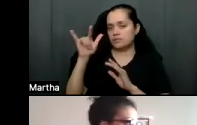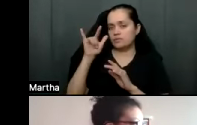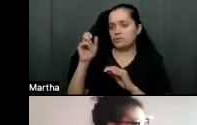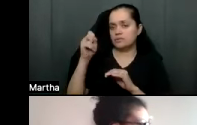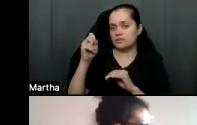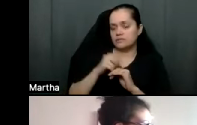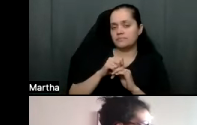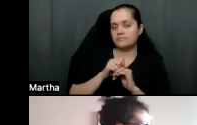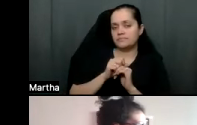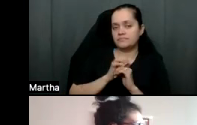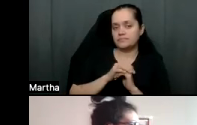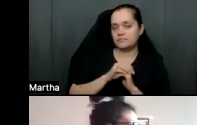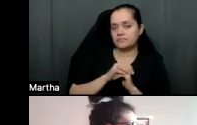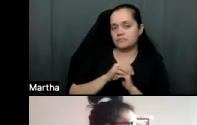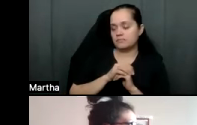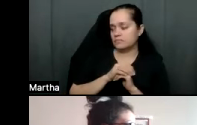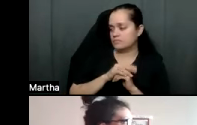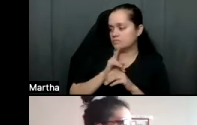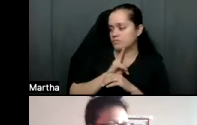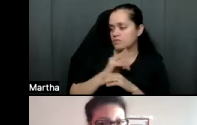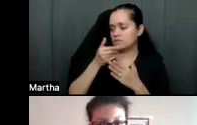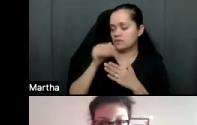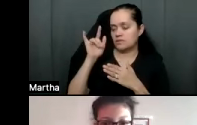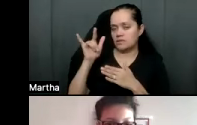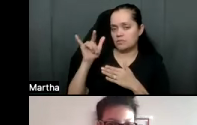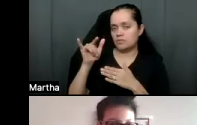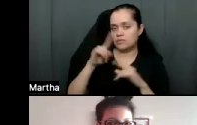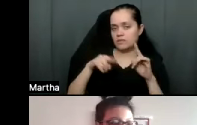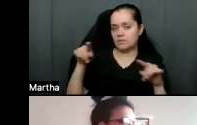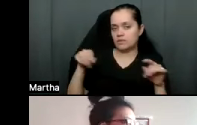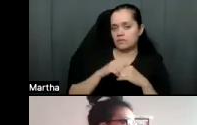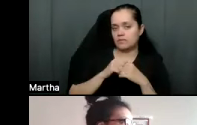Certainly, land use near airports is not random either.